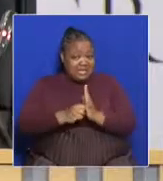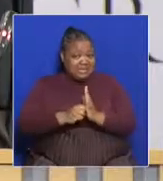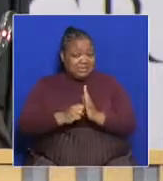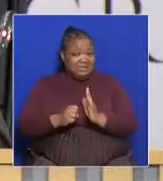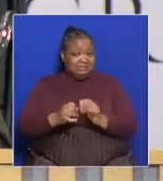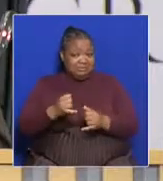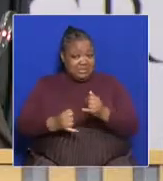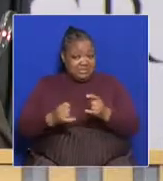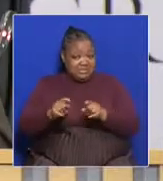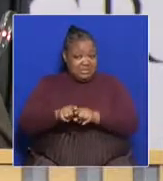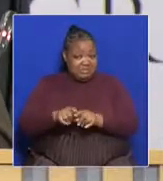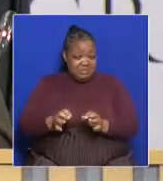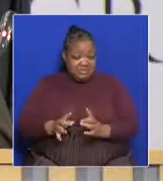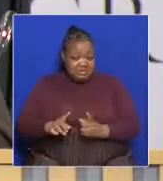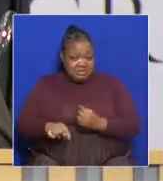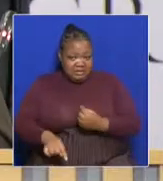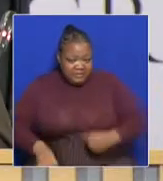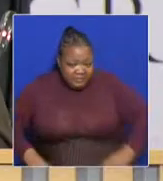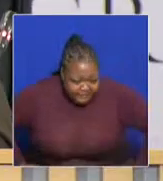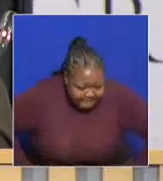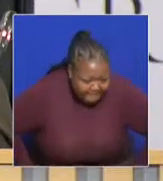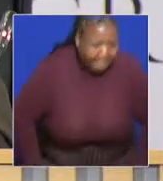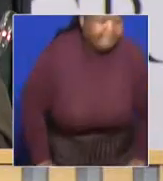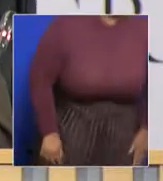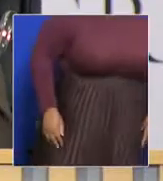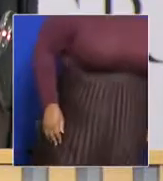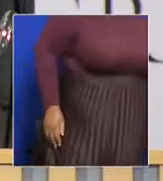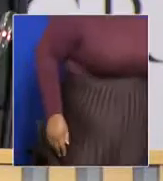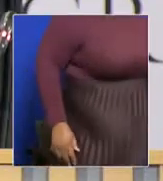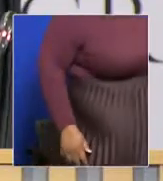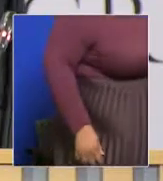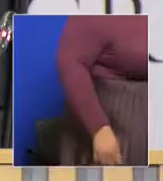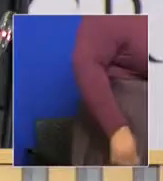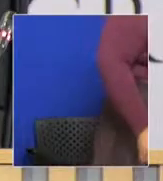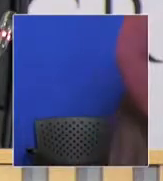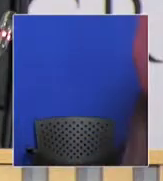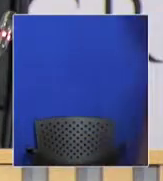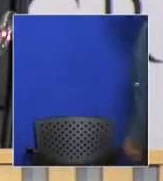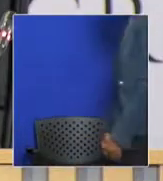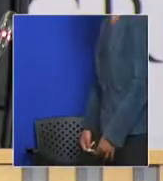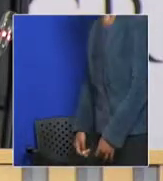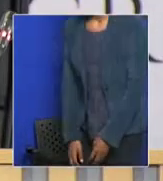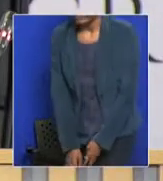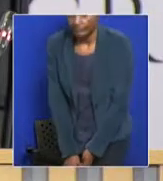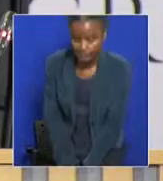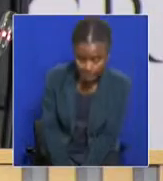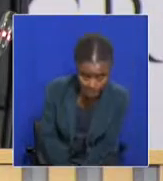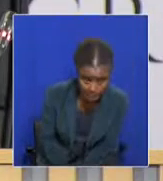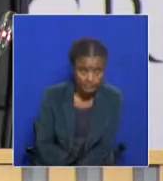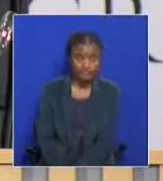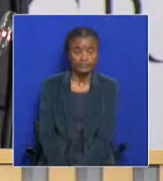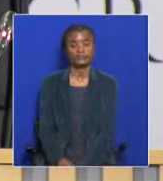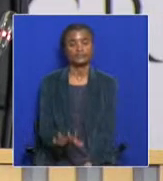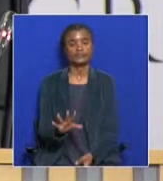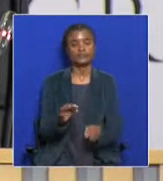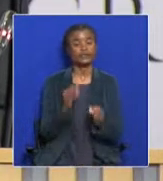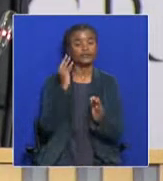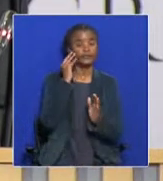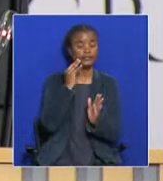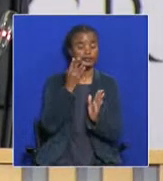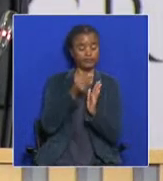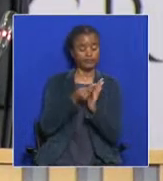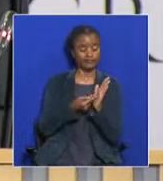Commissioner, I'm unable to comment because it's not that detailed. It just tells you that he received information. There was a container